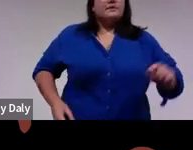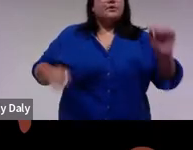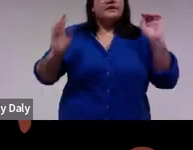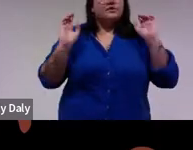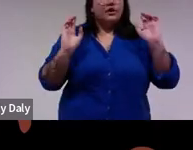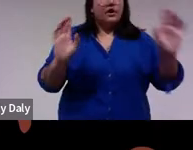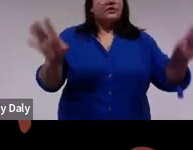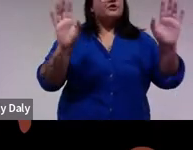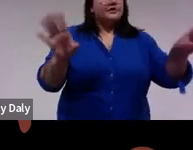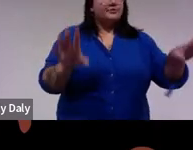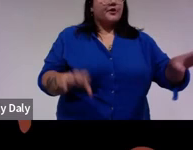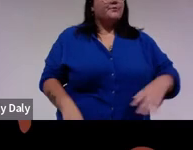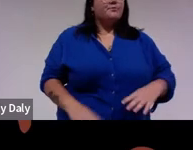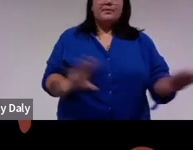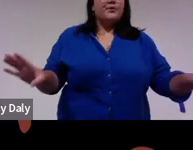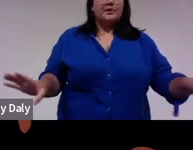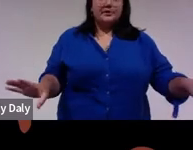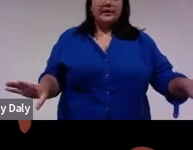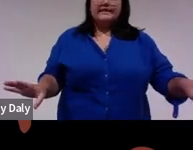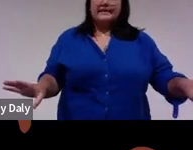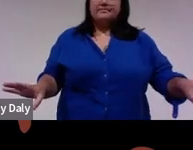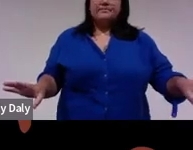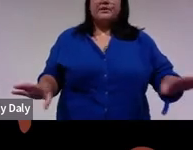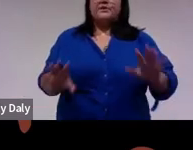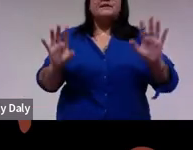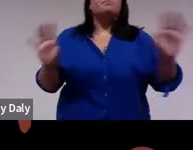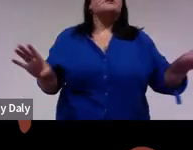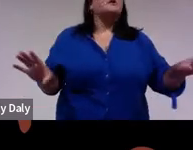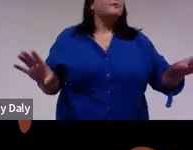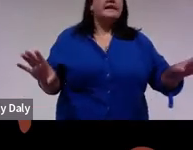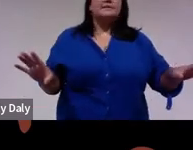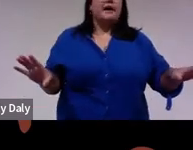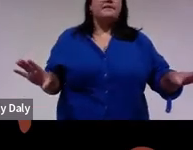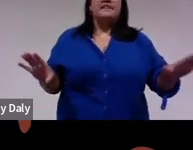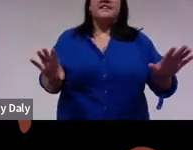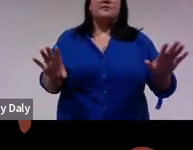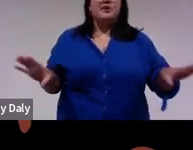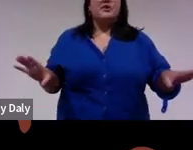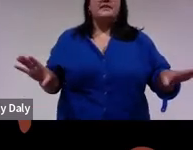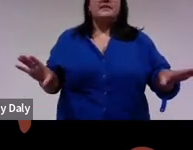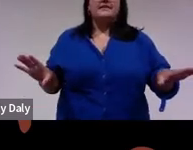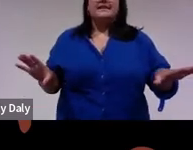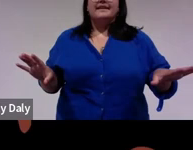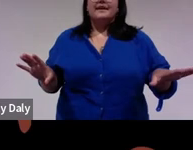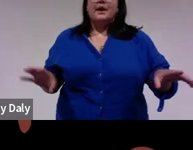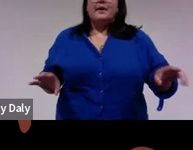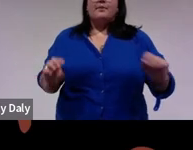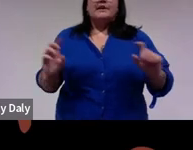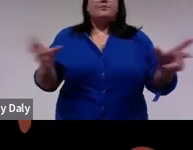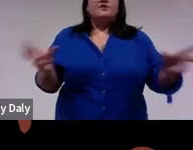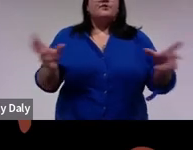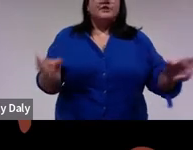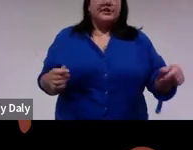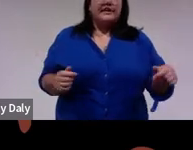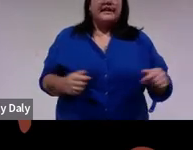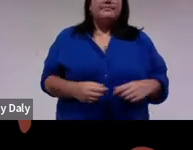he made us walk this long stretch of road. We both thought he was crazy. We thought there's a much quicker way to get to Parliament than this, like we know this. But when he